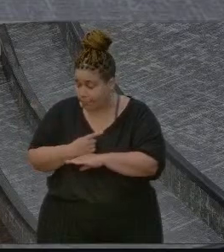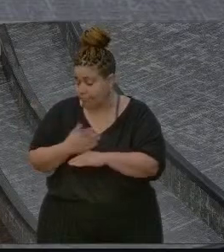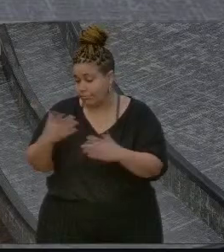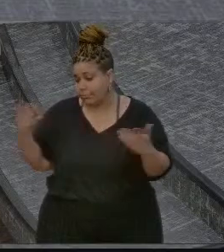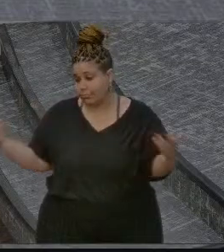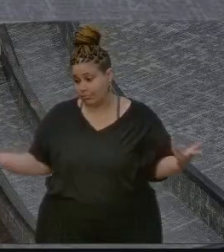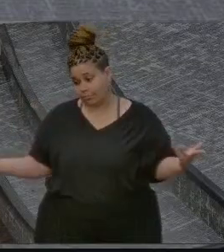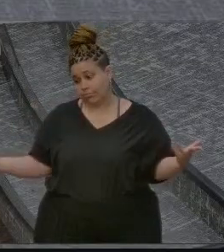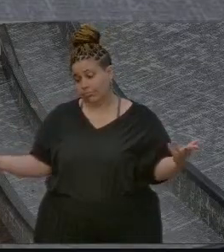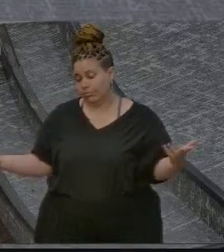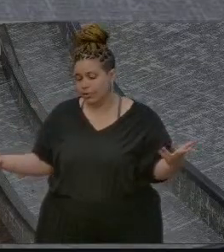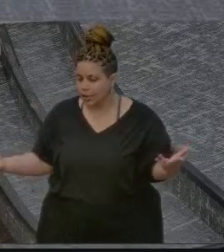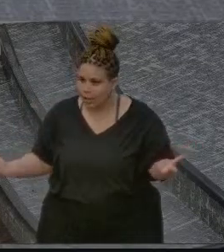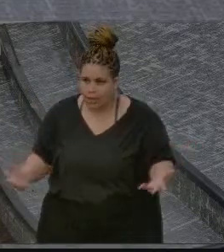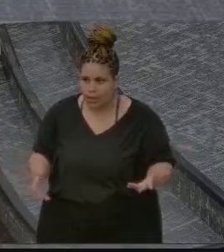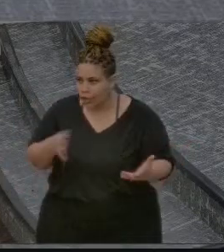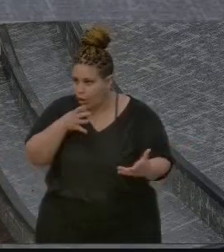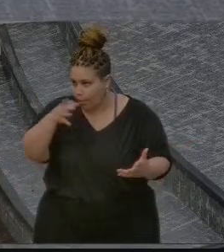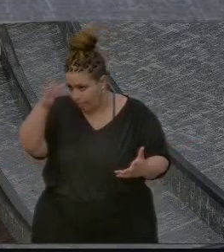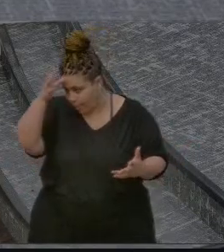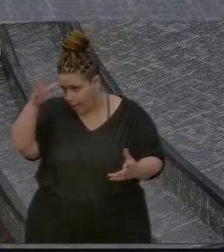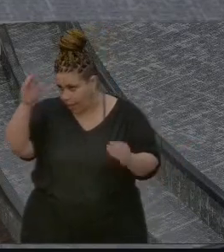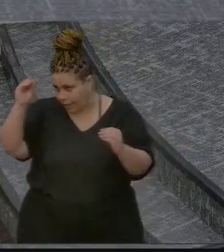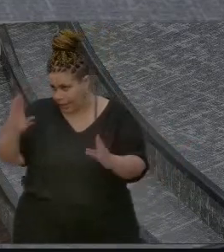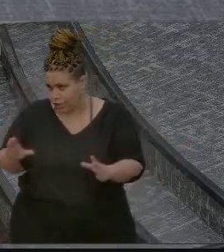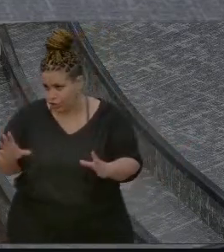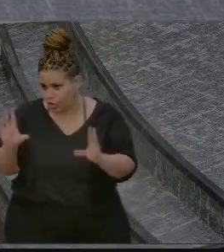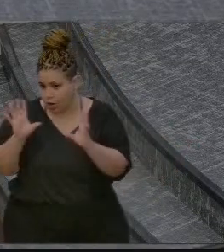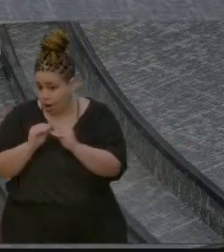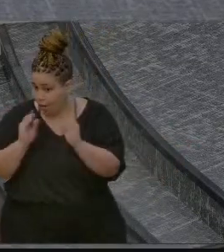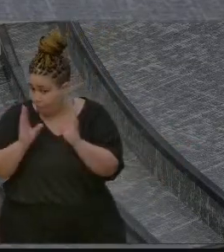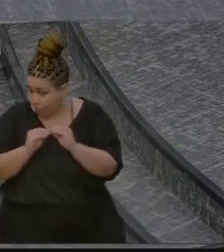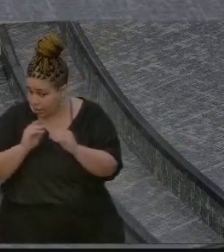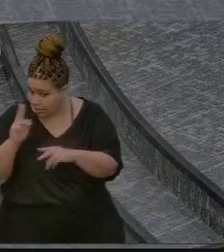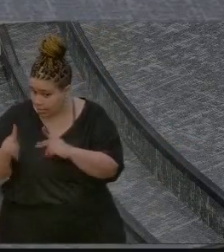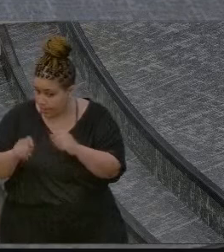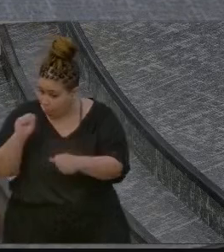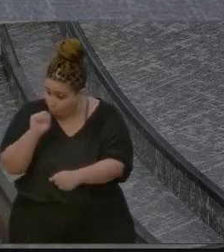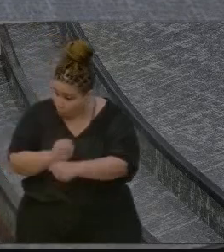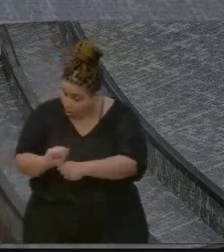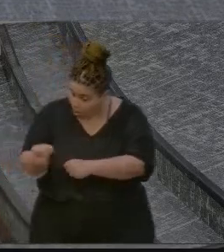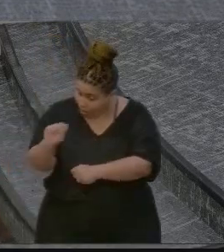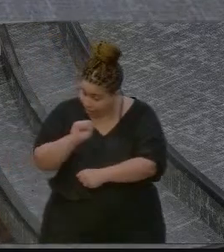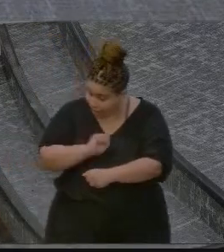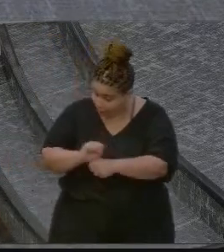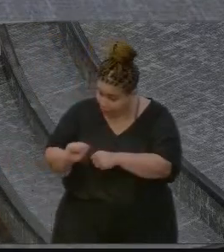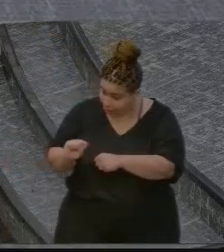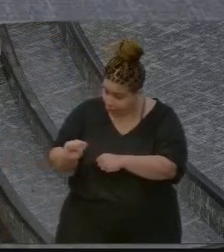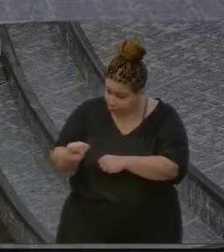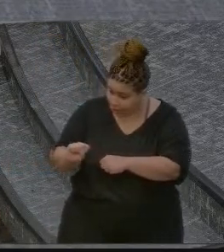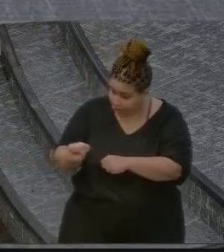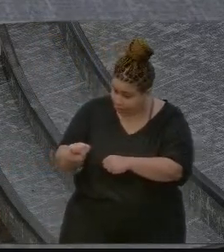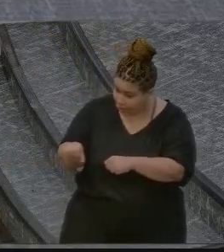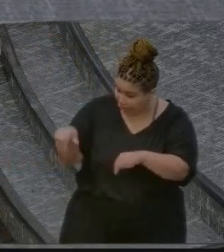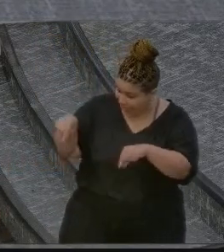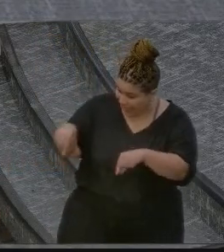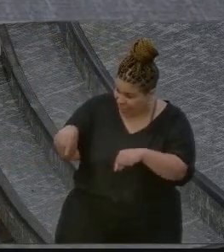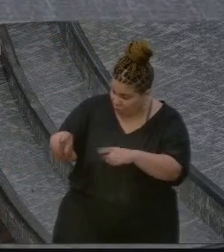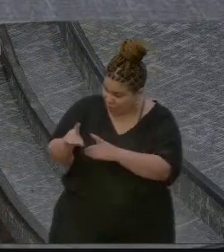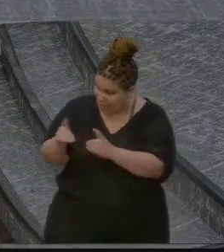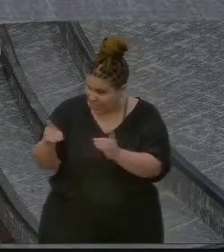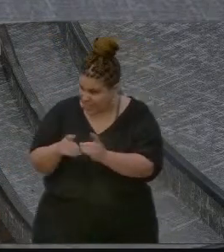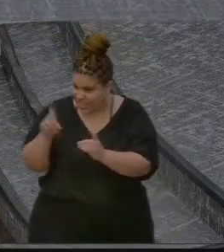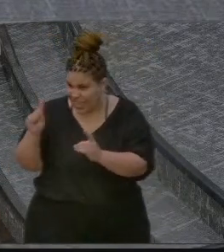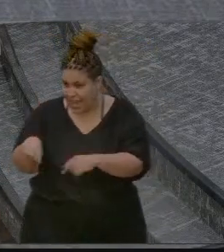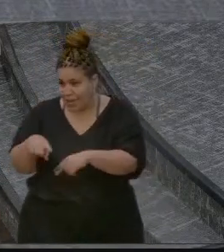be. Parent-teacher conference, oftentimes if people are working in the district, they have to